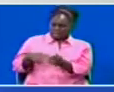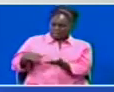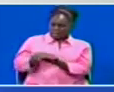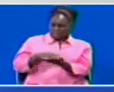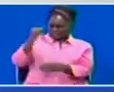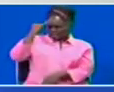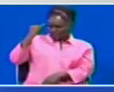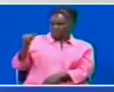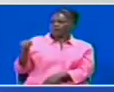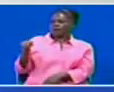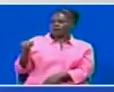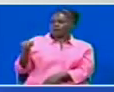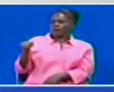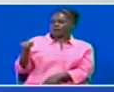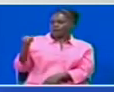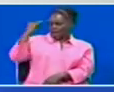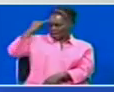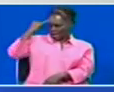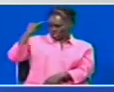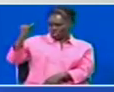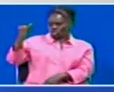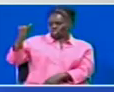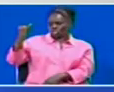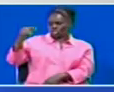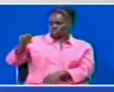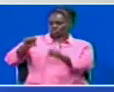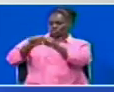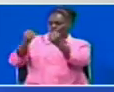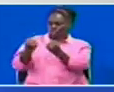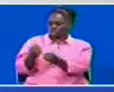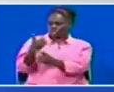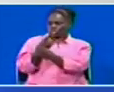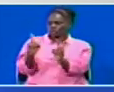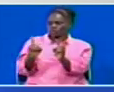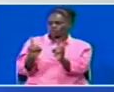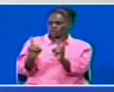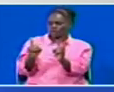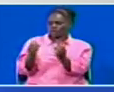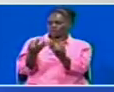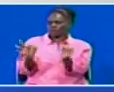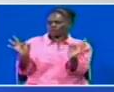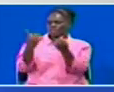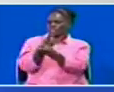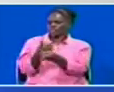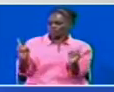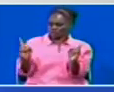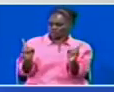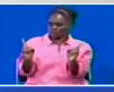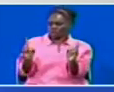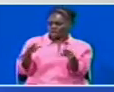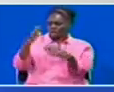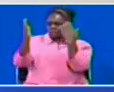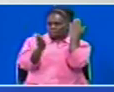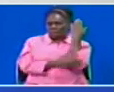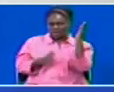it on ideas, then you go to ideology. So you are either a social democrat, you are a liberal democrat. If you are a bad person,